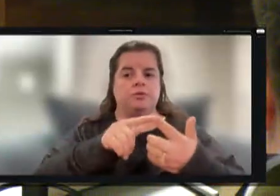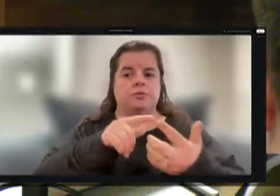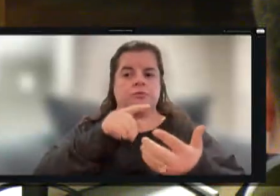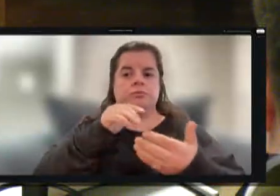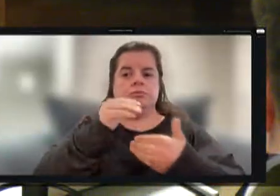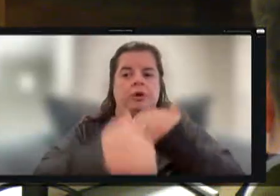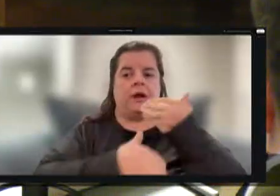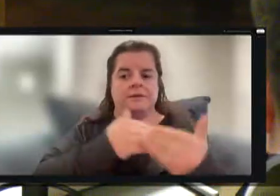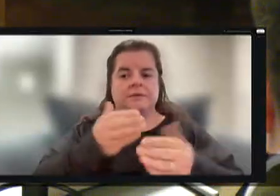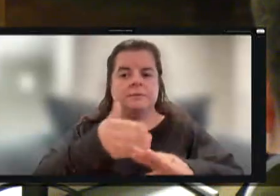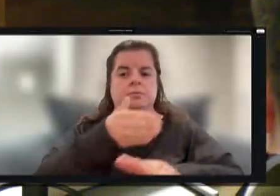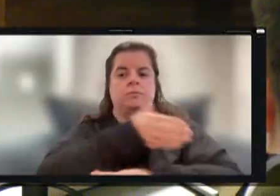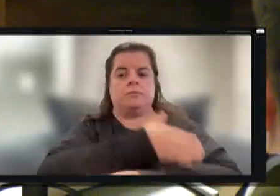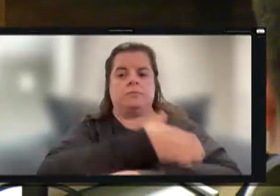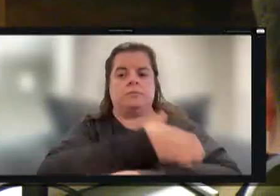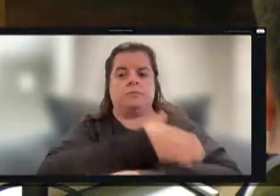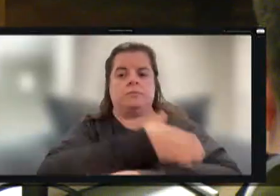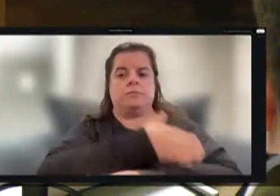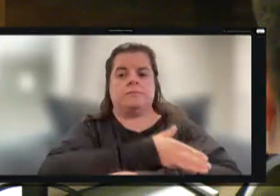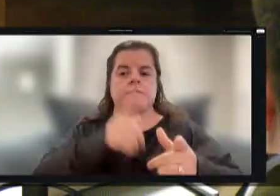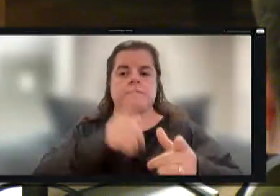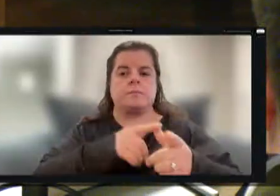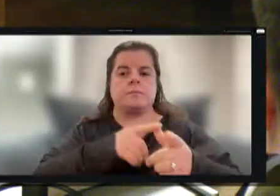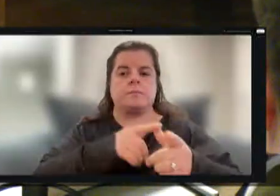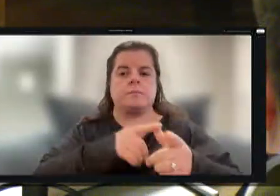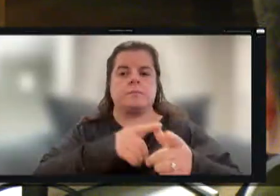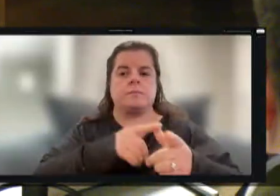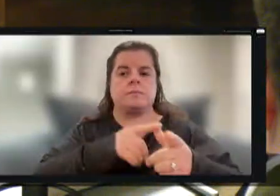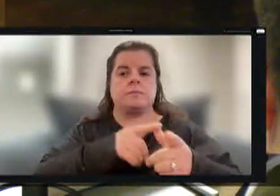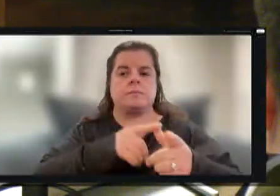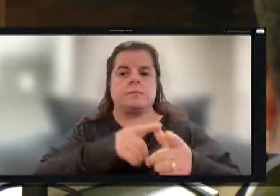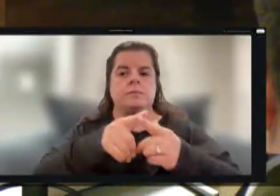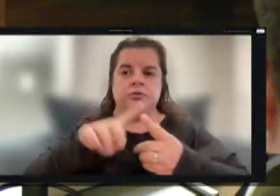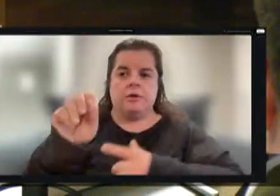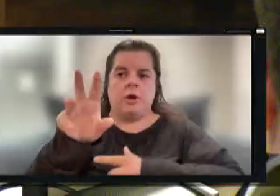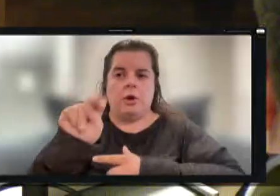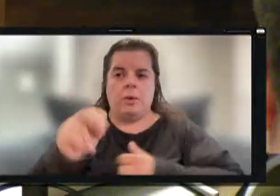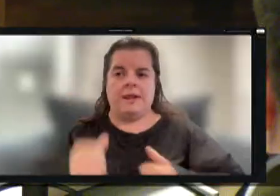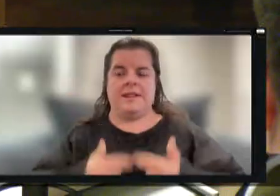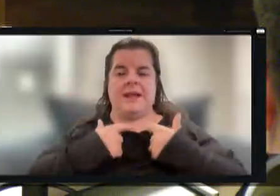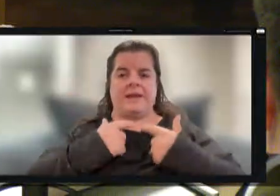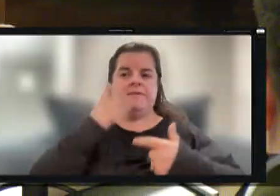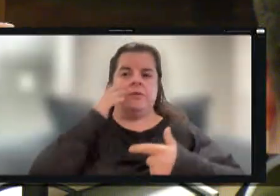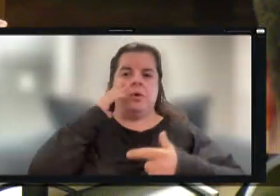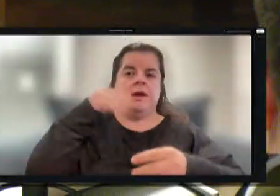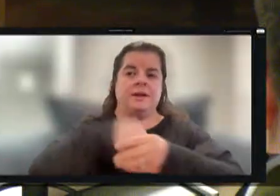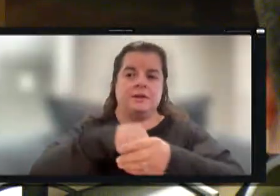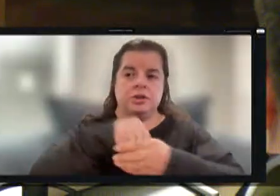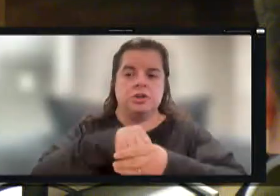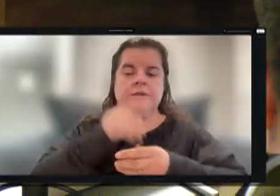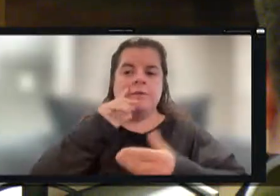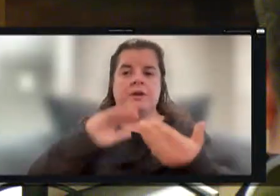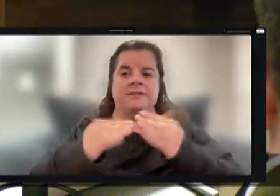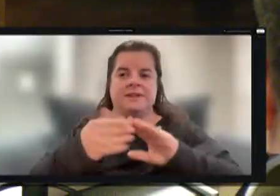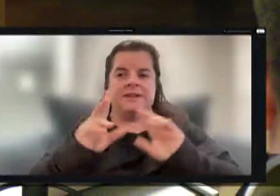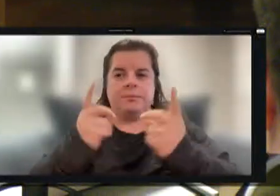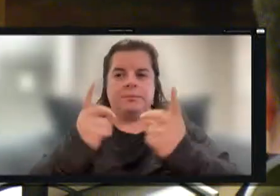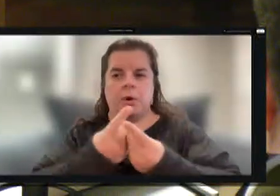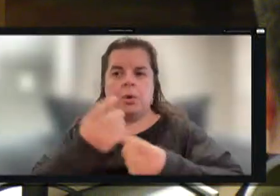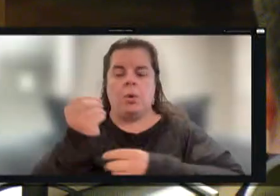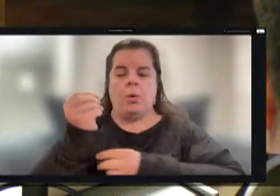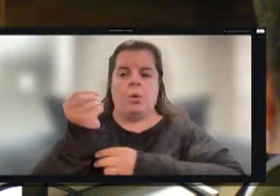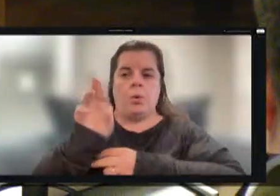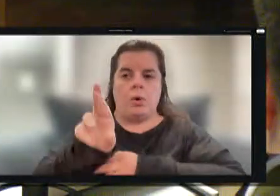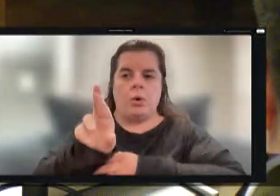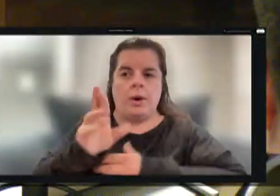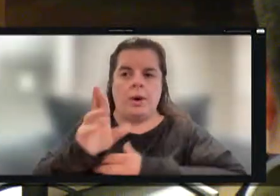for example, and then they would spin off and have their own life, whether that be internally in city departments, or whether that may even be things